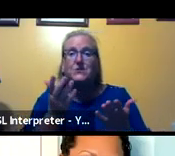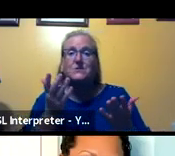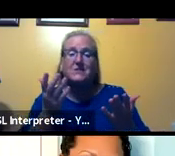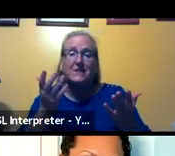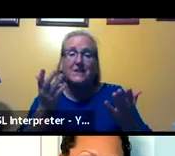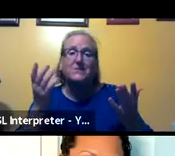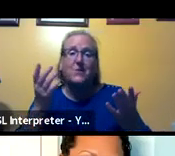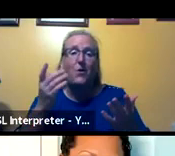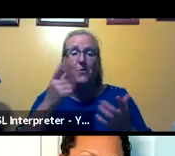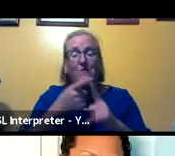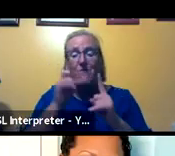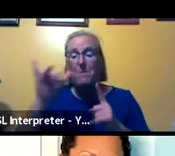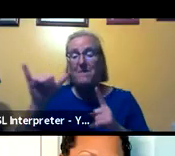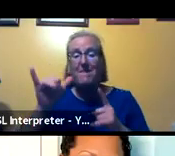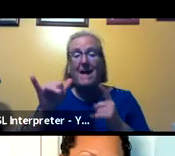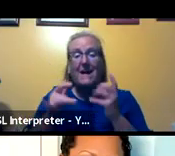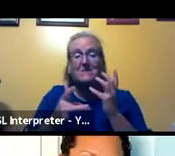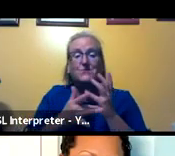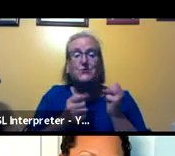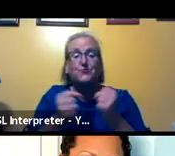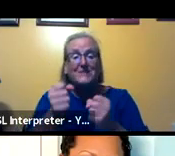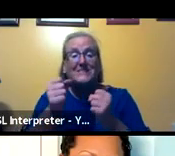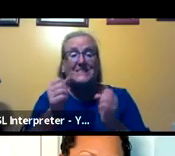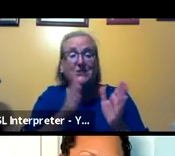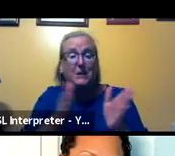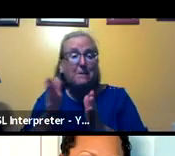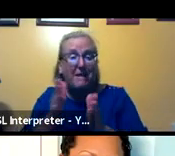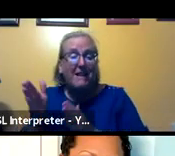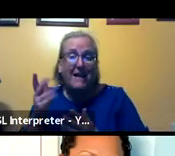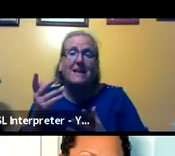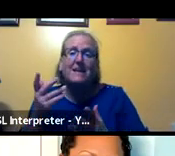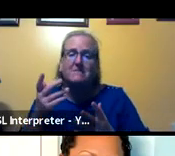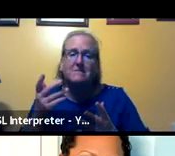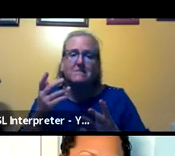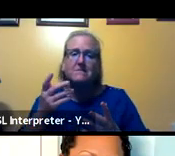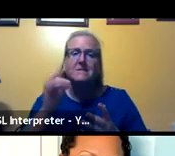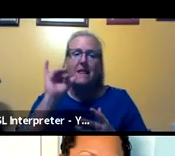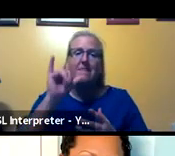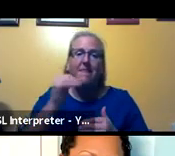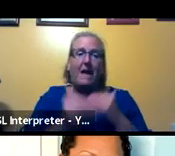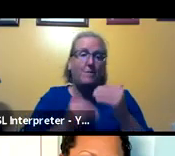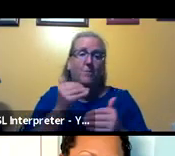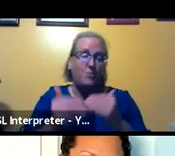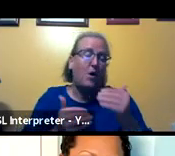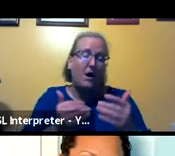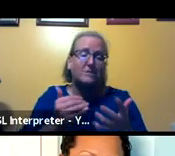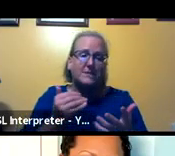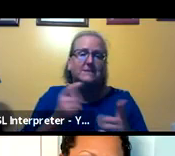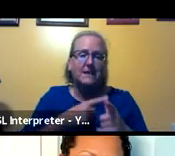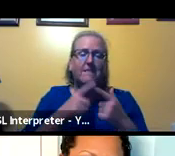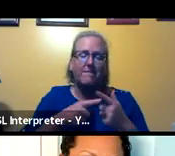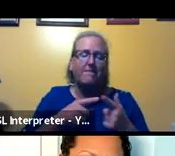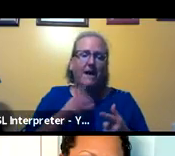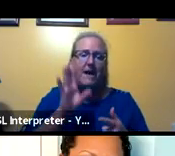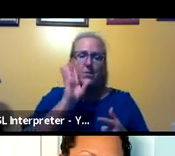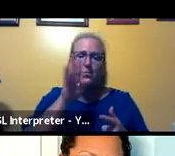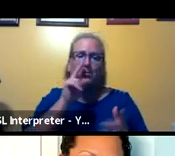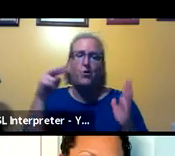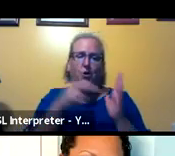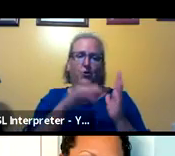that strategic planning. But I would agree with you, Mr. Pulaski, that strategic planning process where that work would need to take place